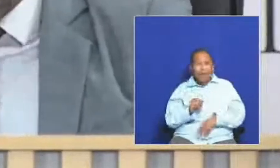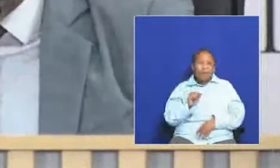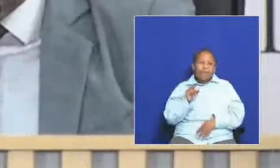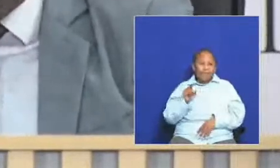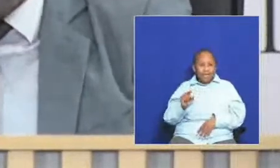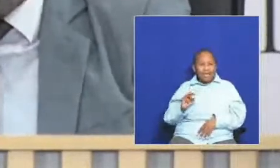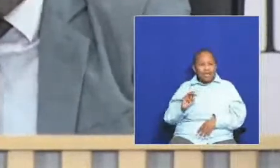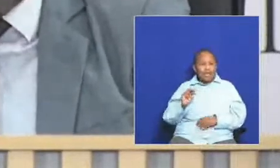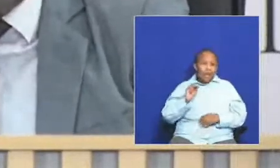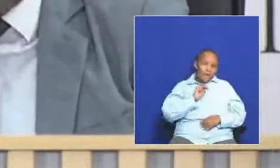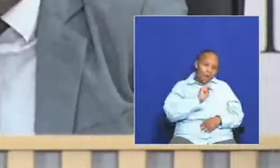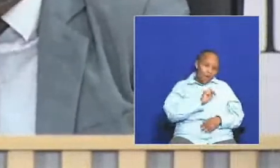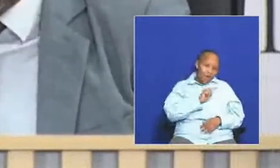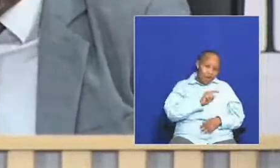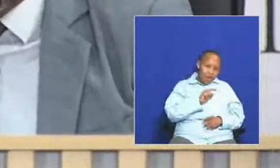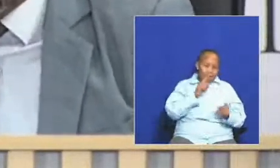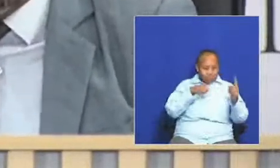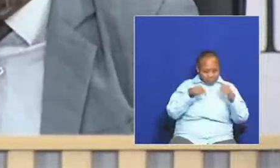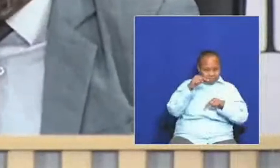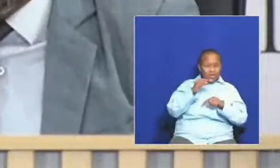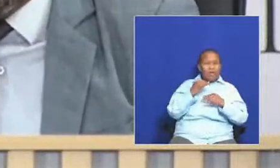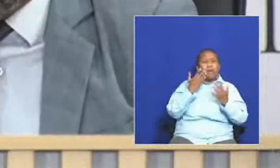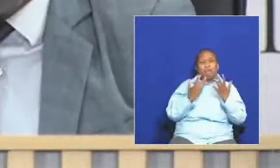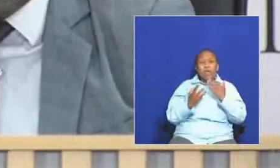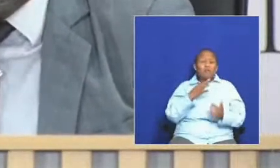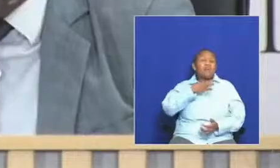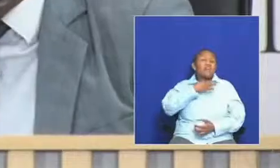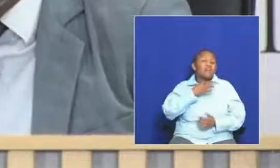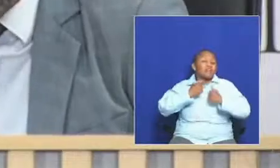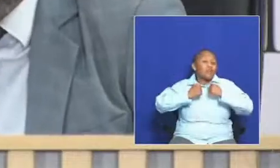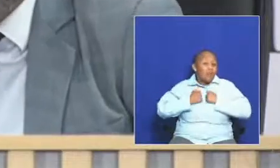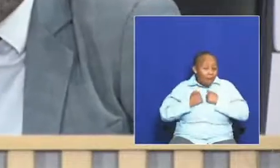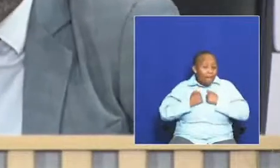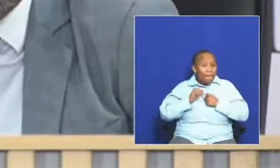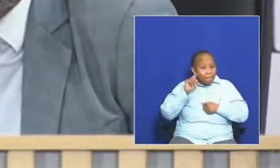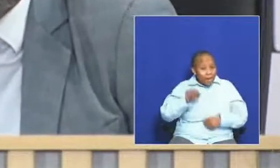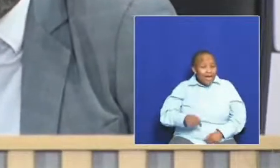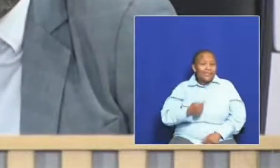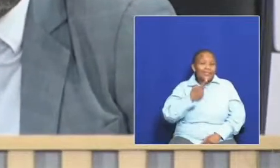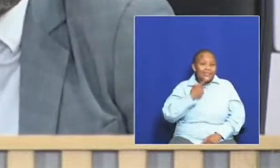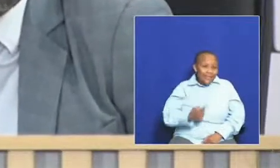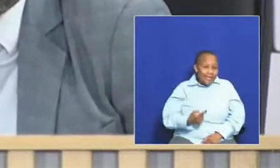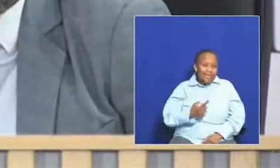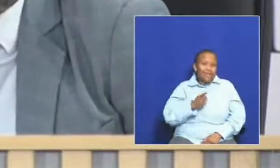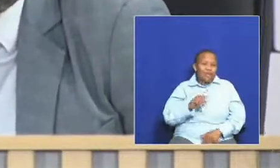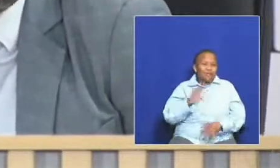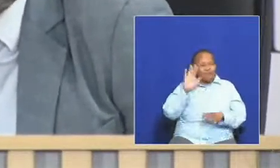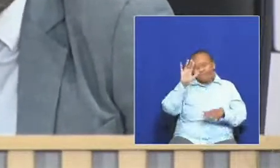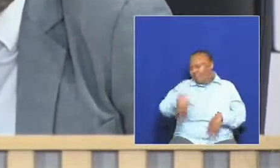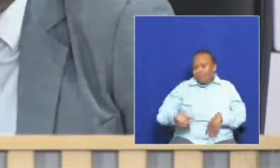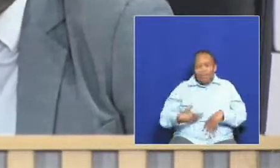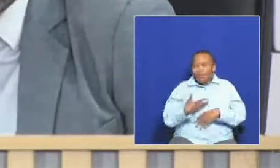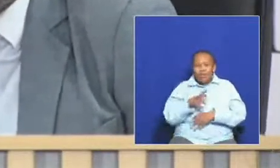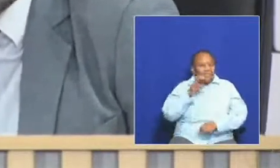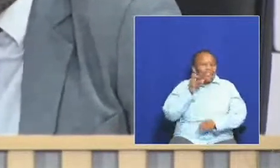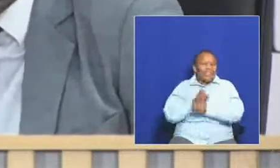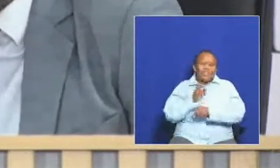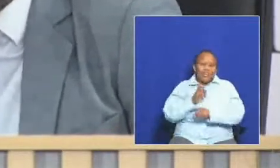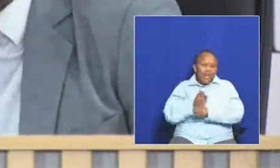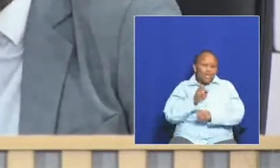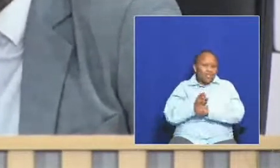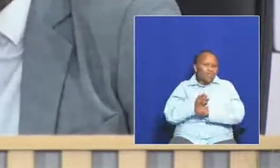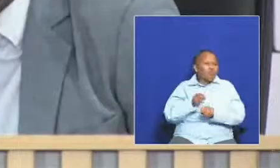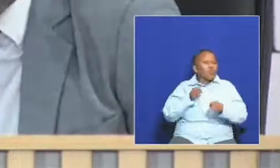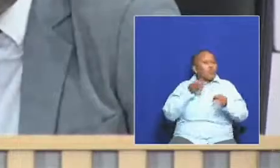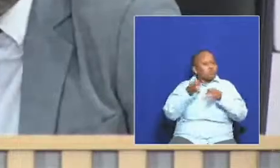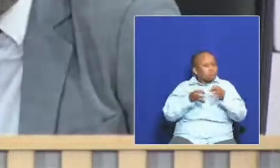English. I was supposed to say Mr. Maumela. You know, it's very difficult for me to justify something that I don't even remember.